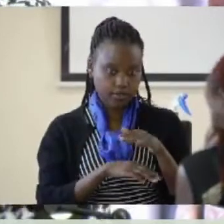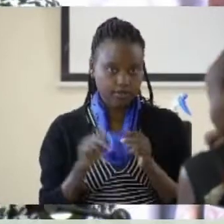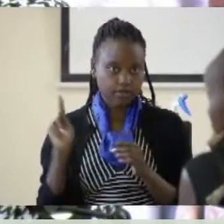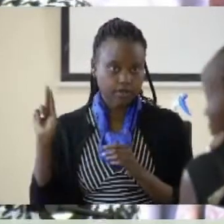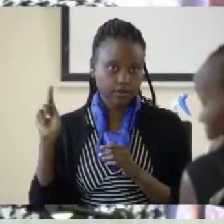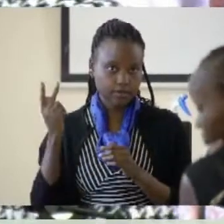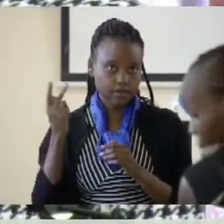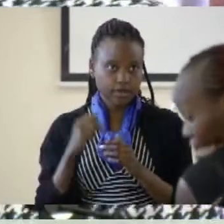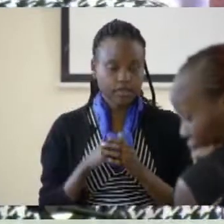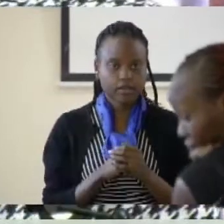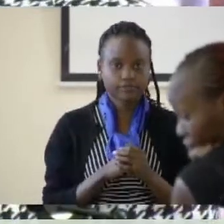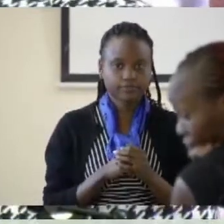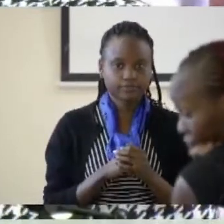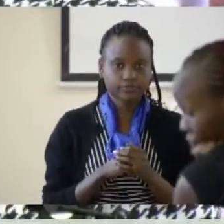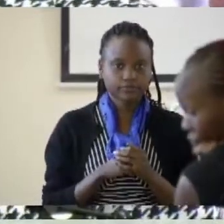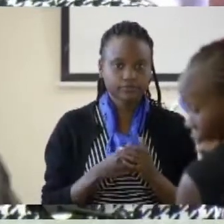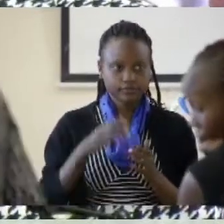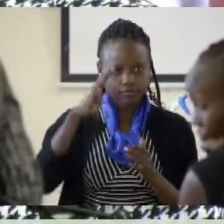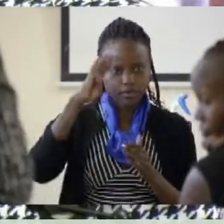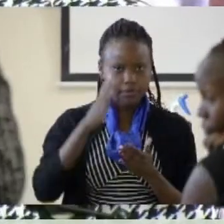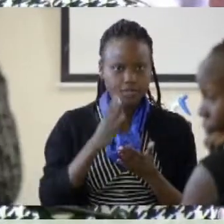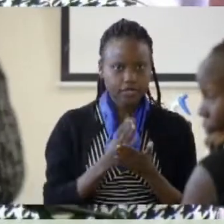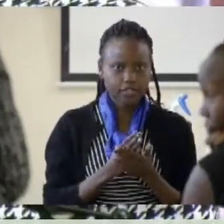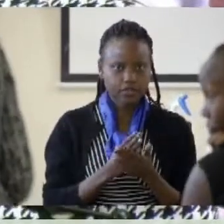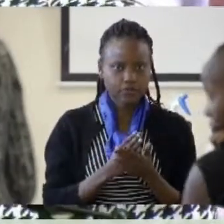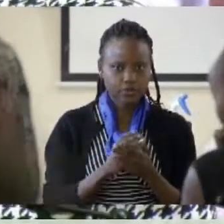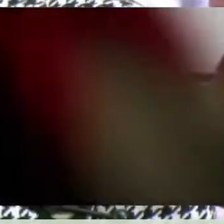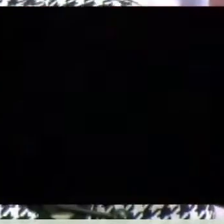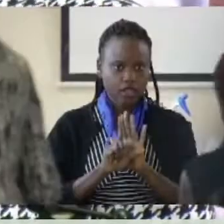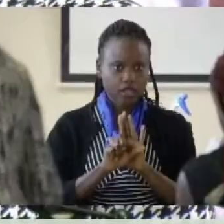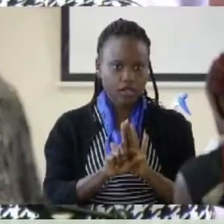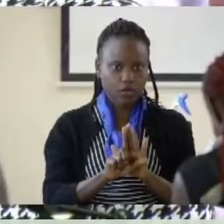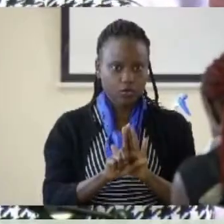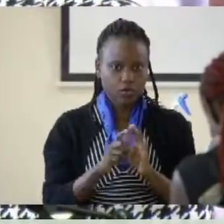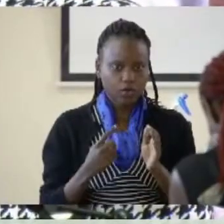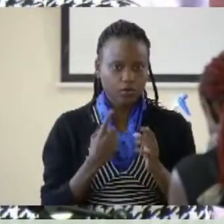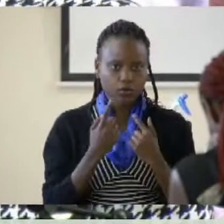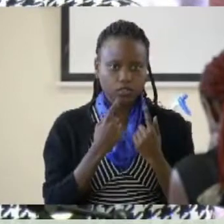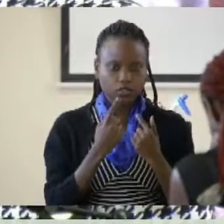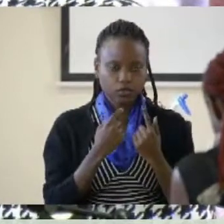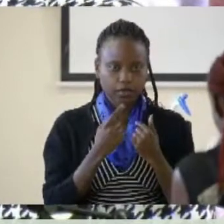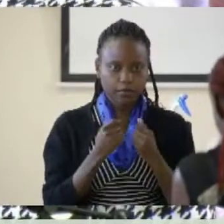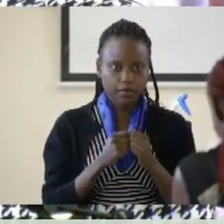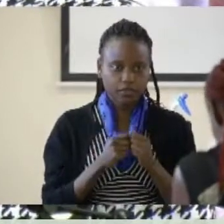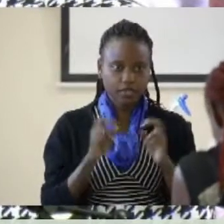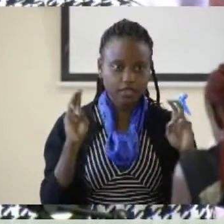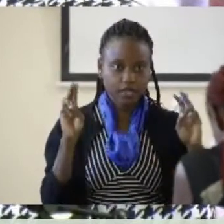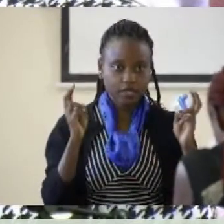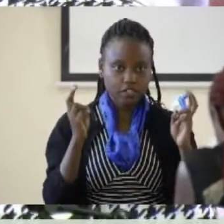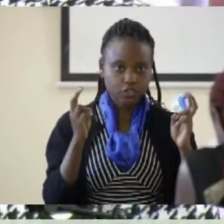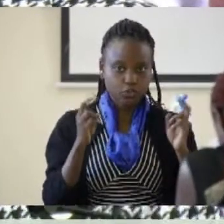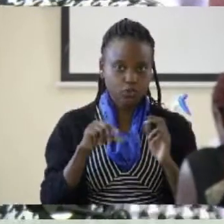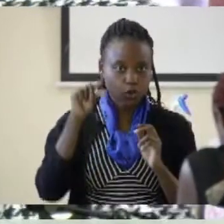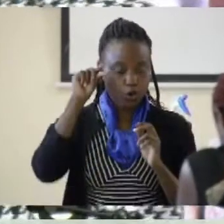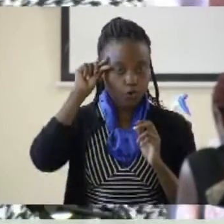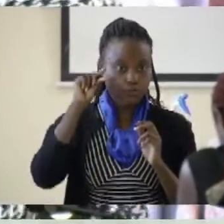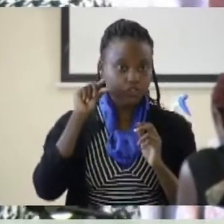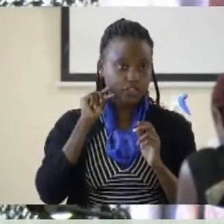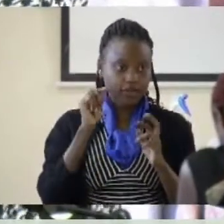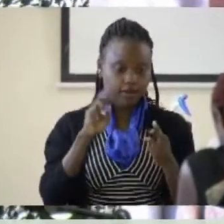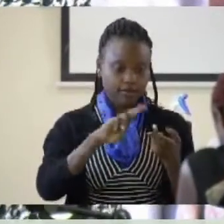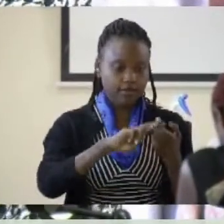I will not belabor you with the law per se, but I'll only go to the issues of the gender as it